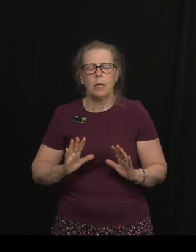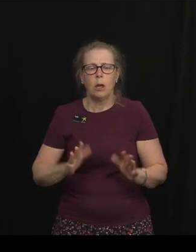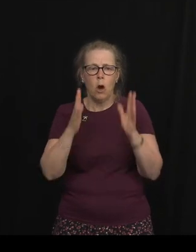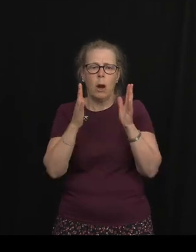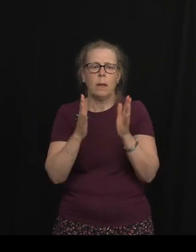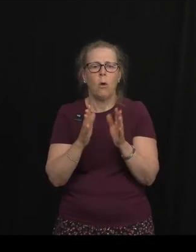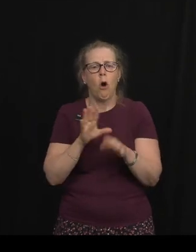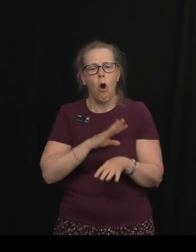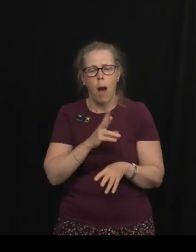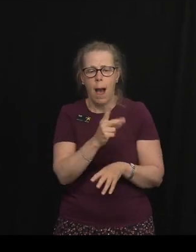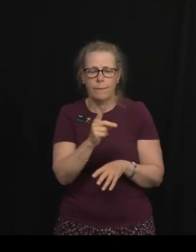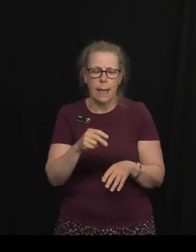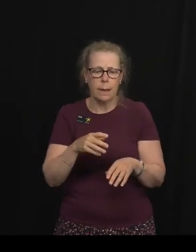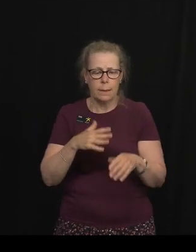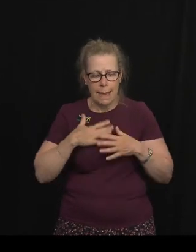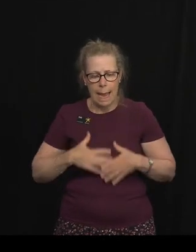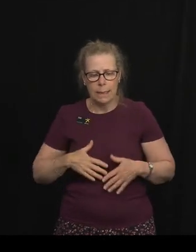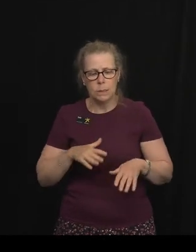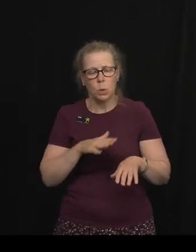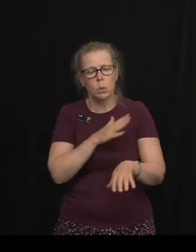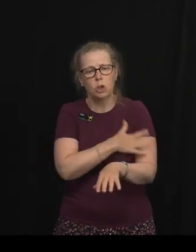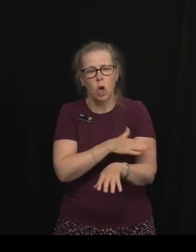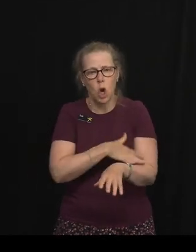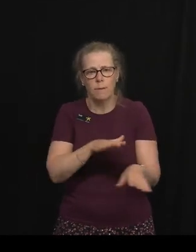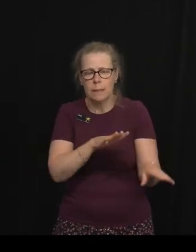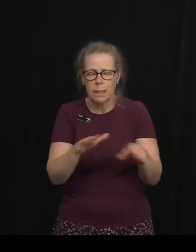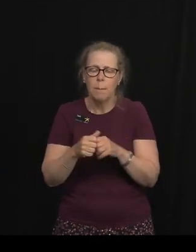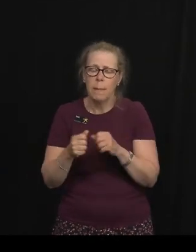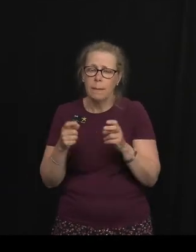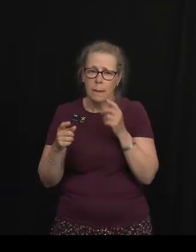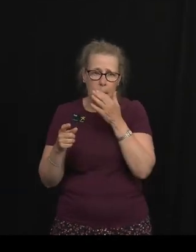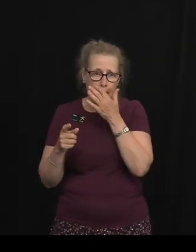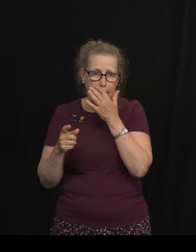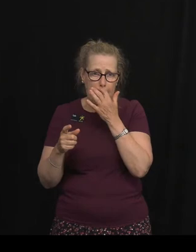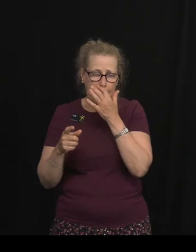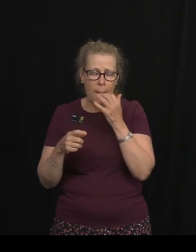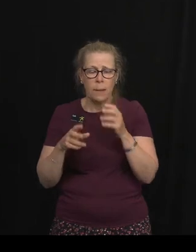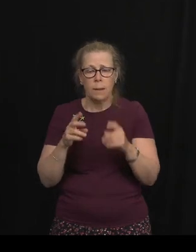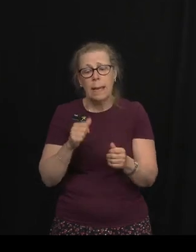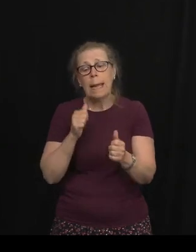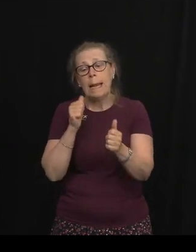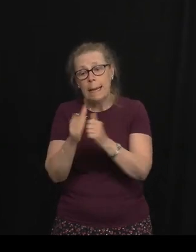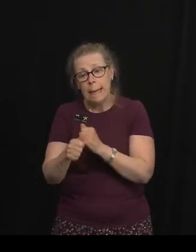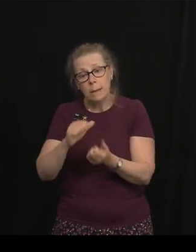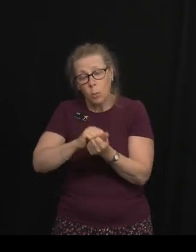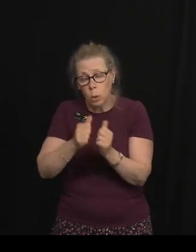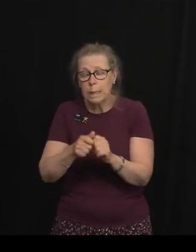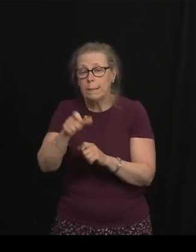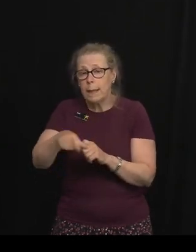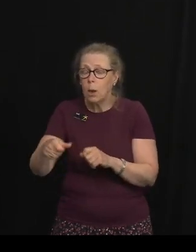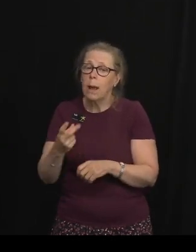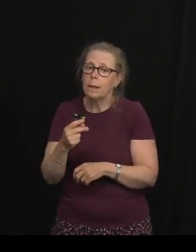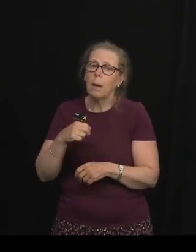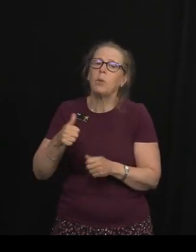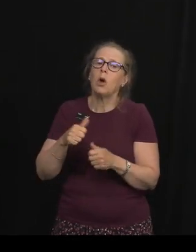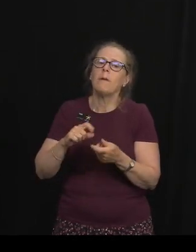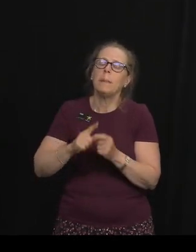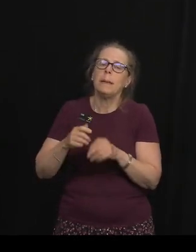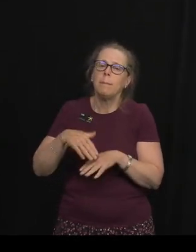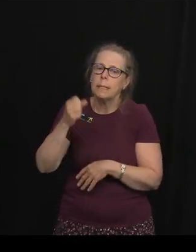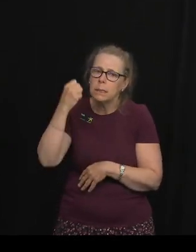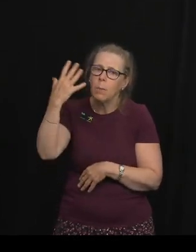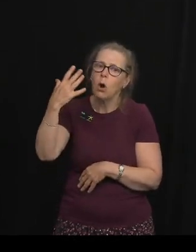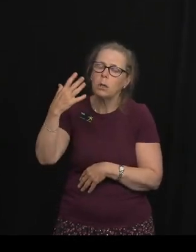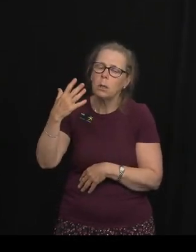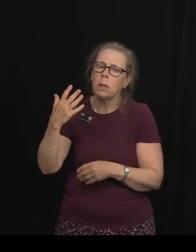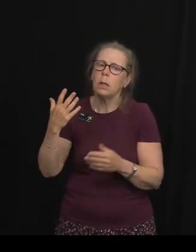And I think this is really where health systems and people leaders need to be smarter to really to understand what is really having an impact on